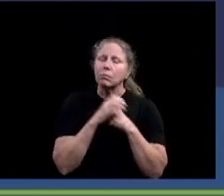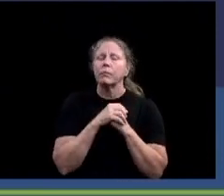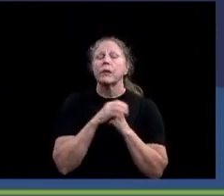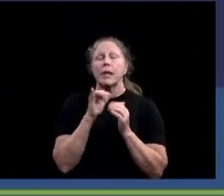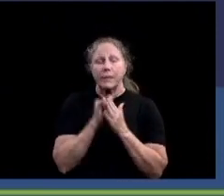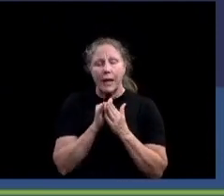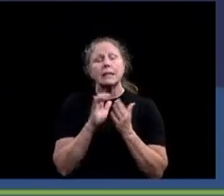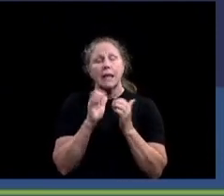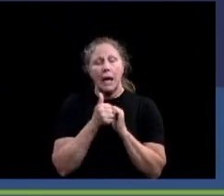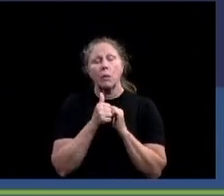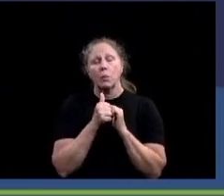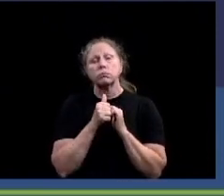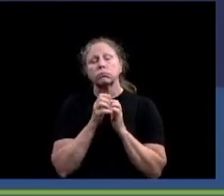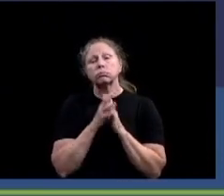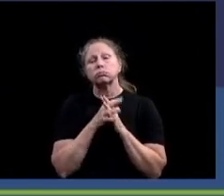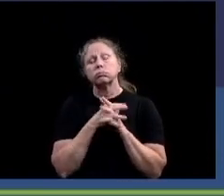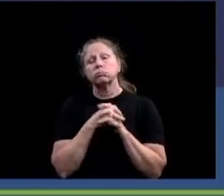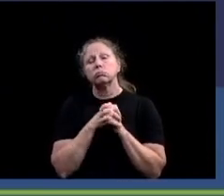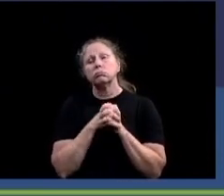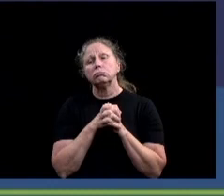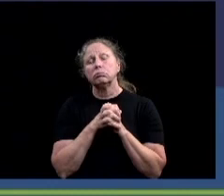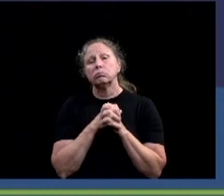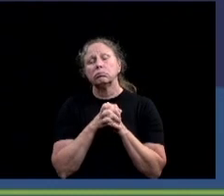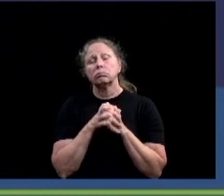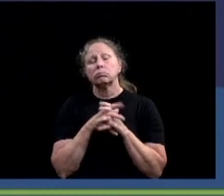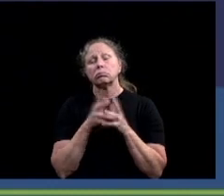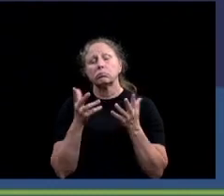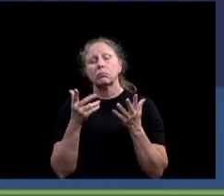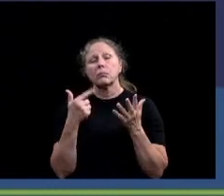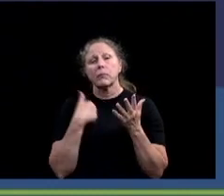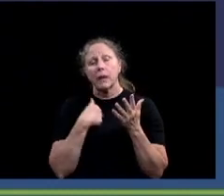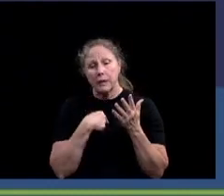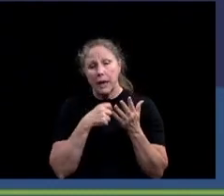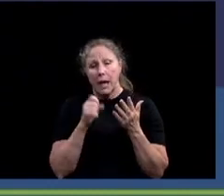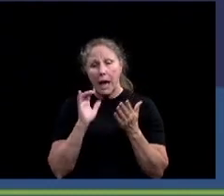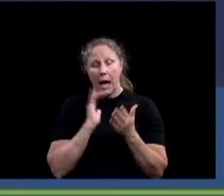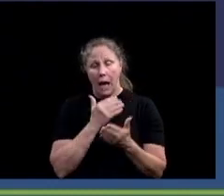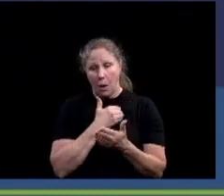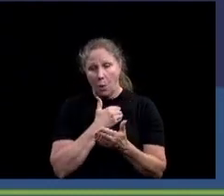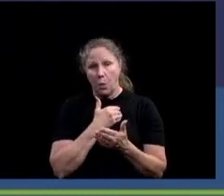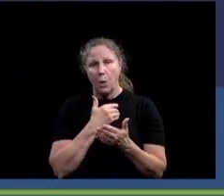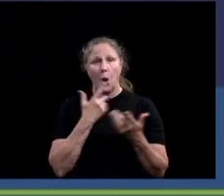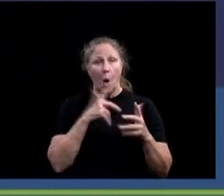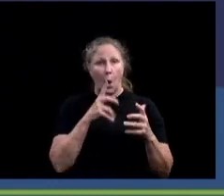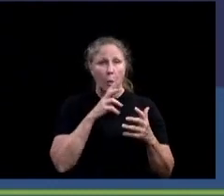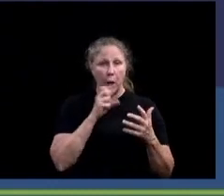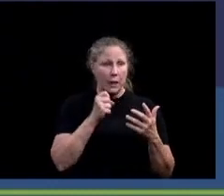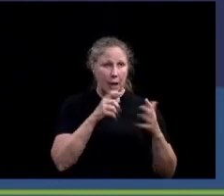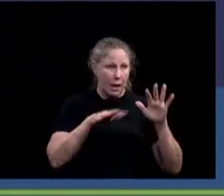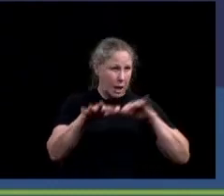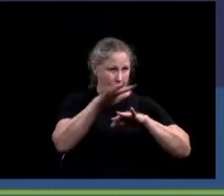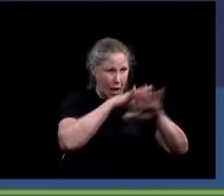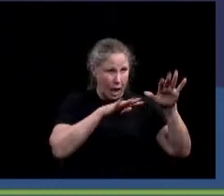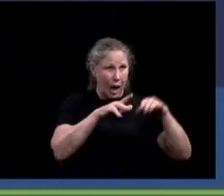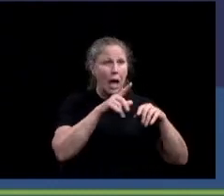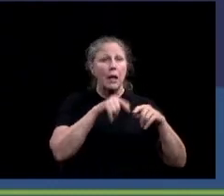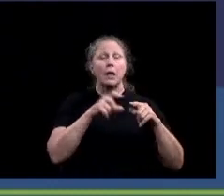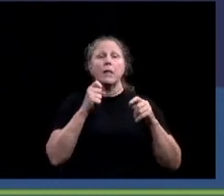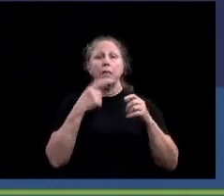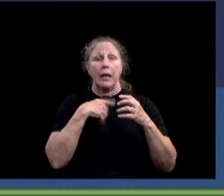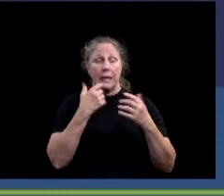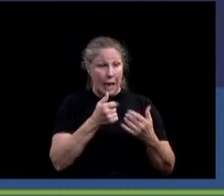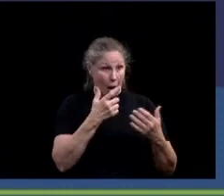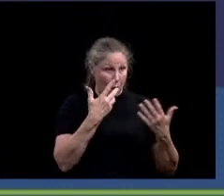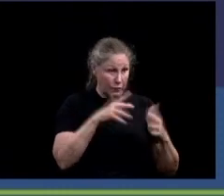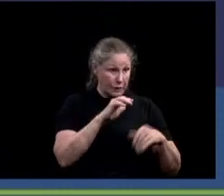continue to solidify this already shored up foundation that we have in Waco with PD, is to continue and